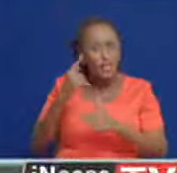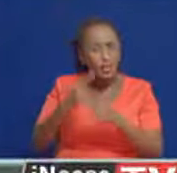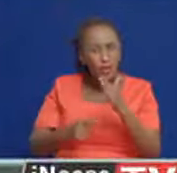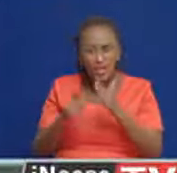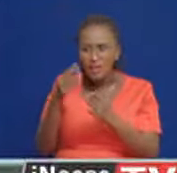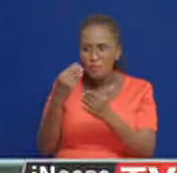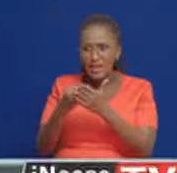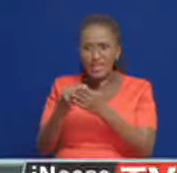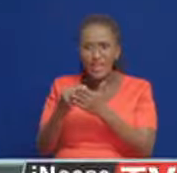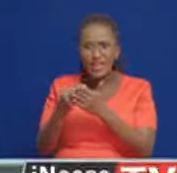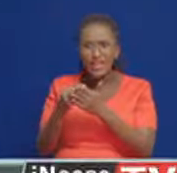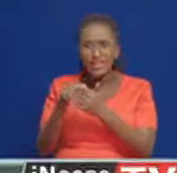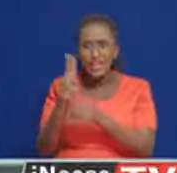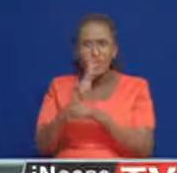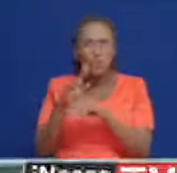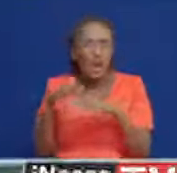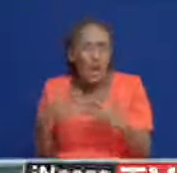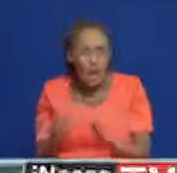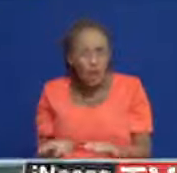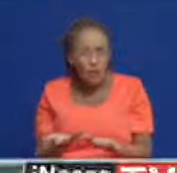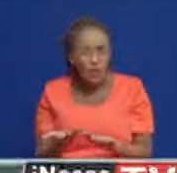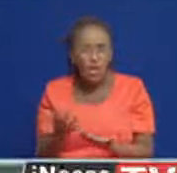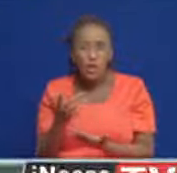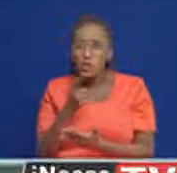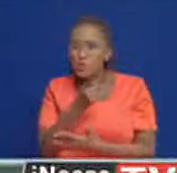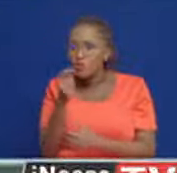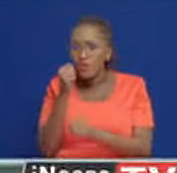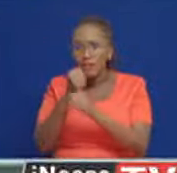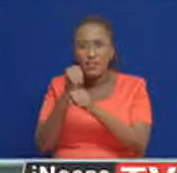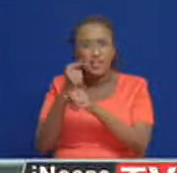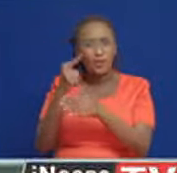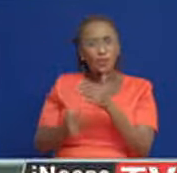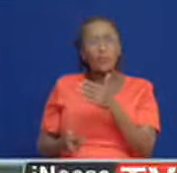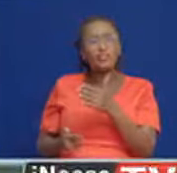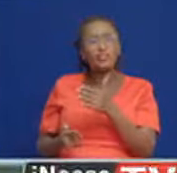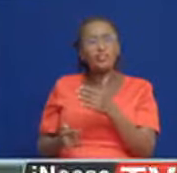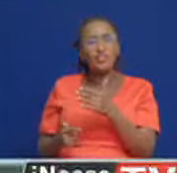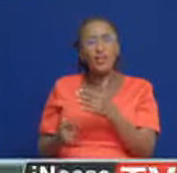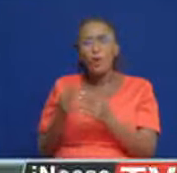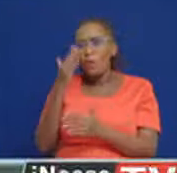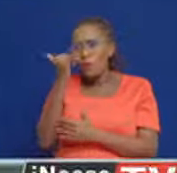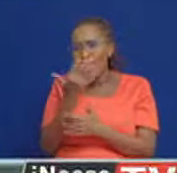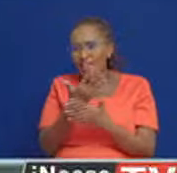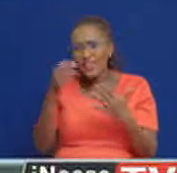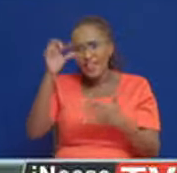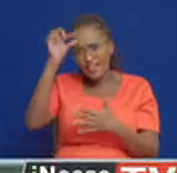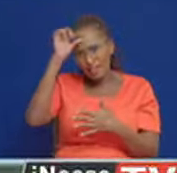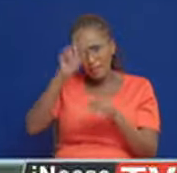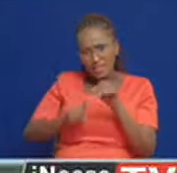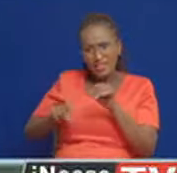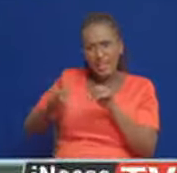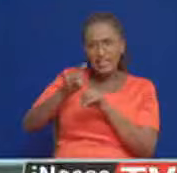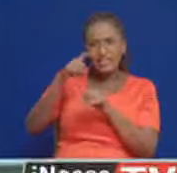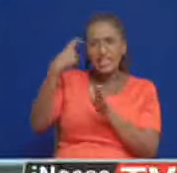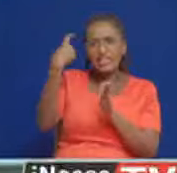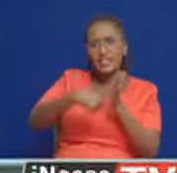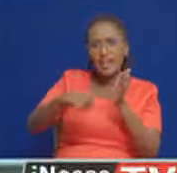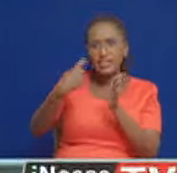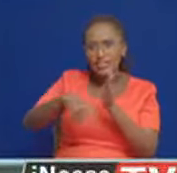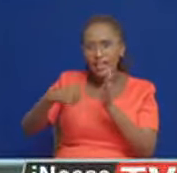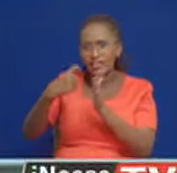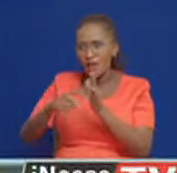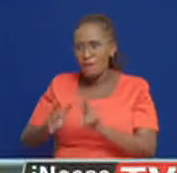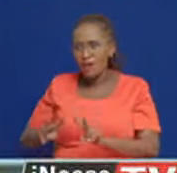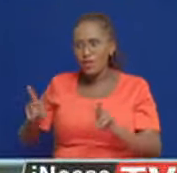going? What are you doing? Why would any government increase tax,